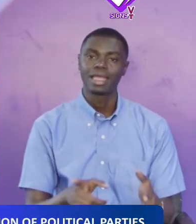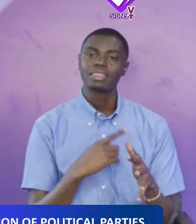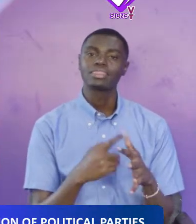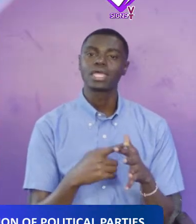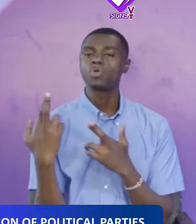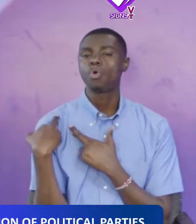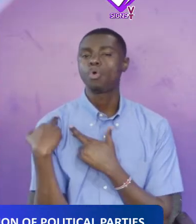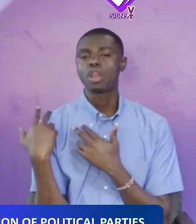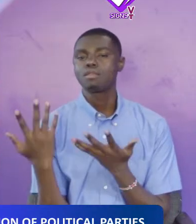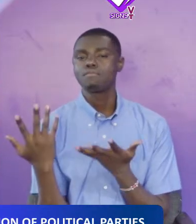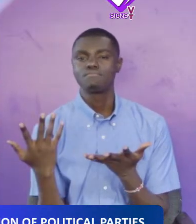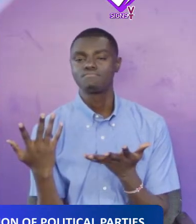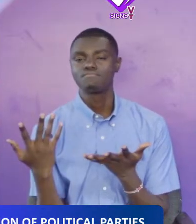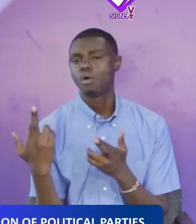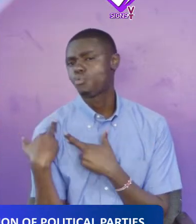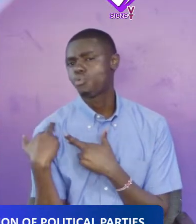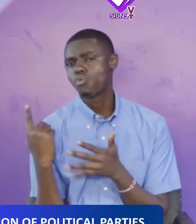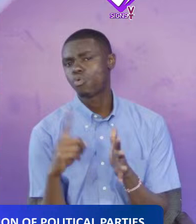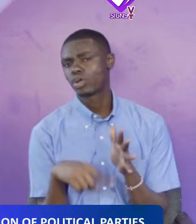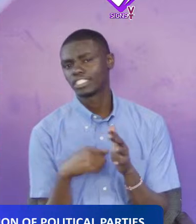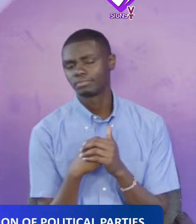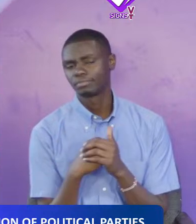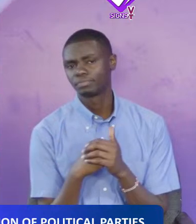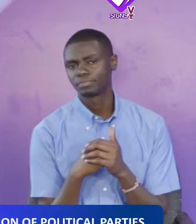you play as the